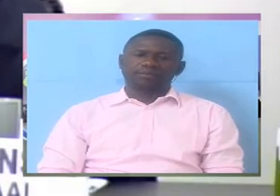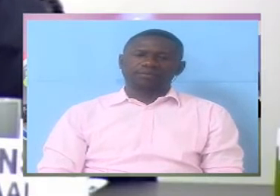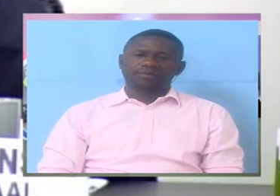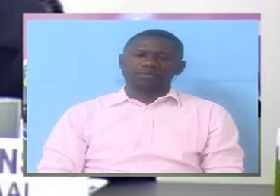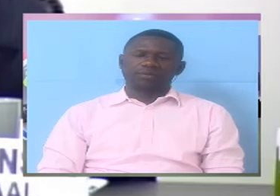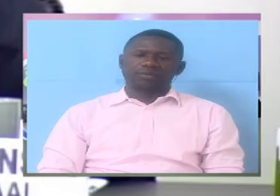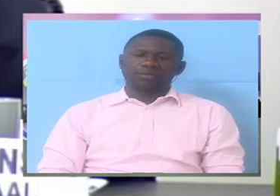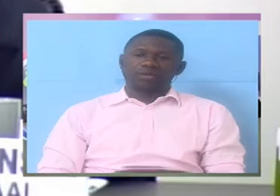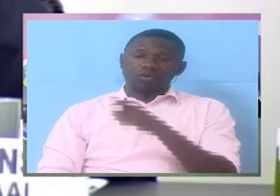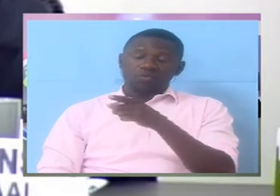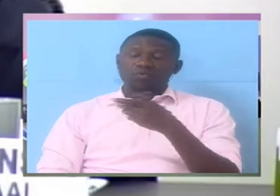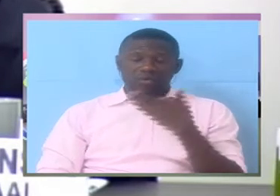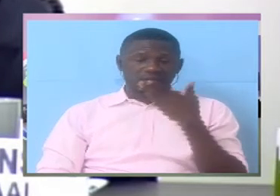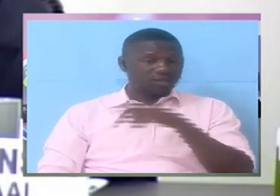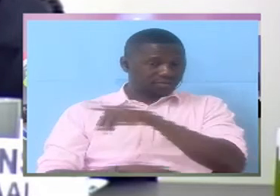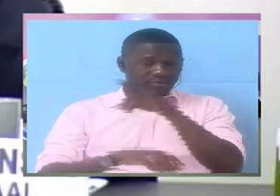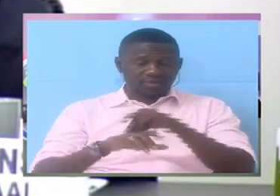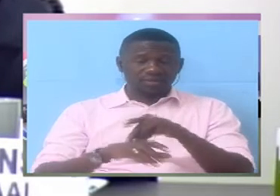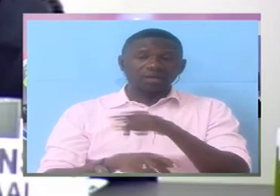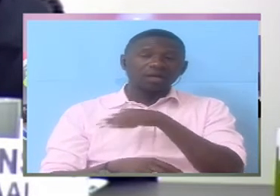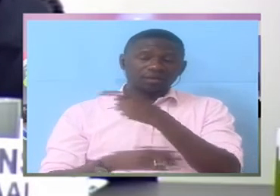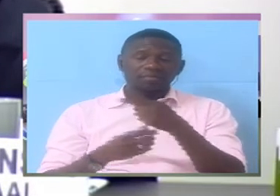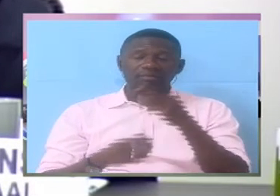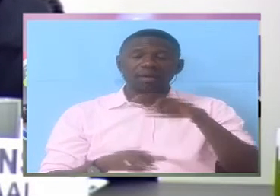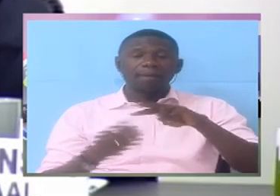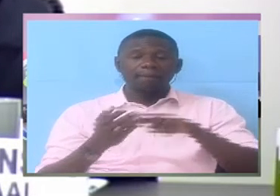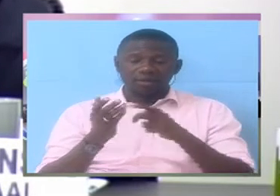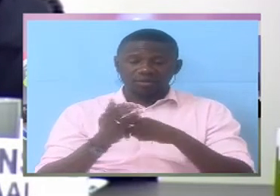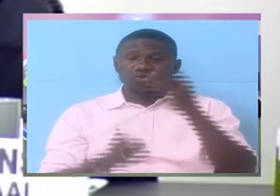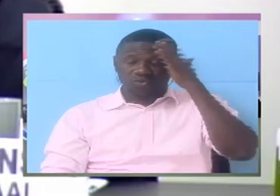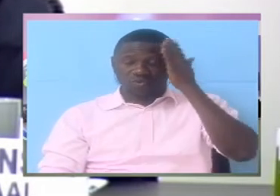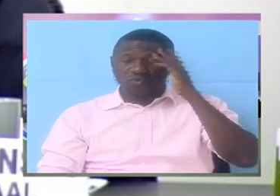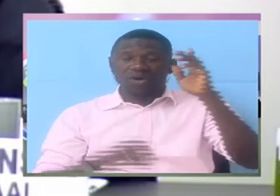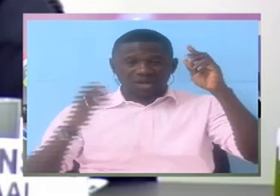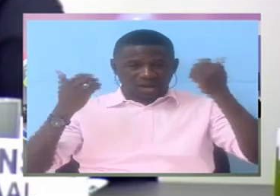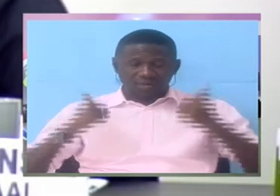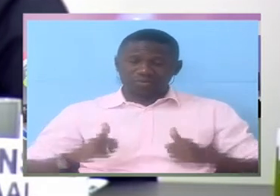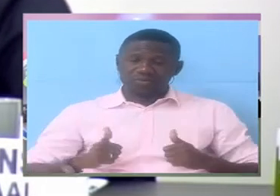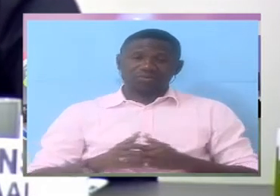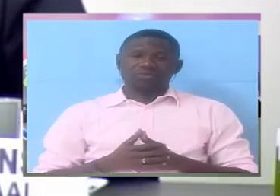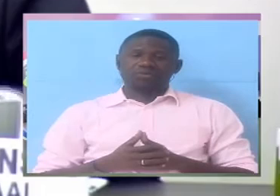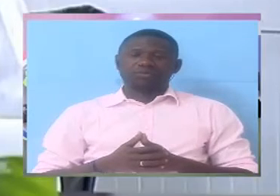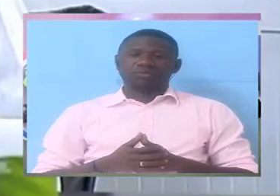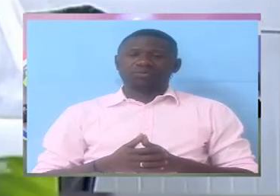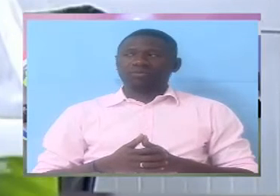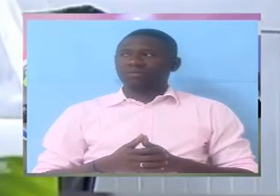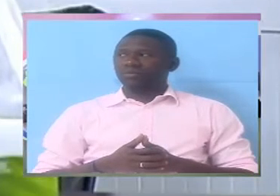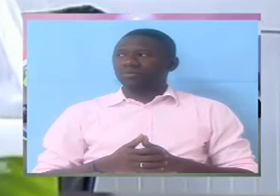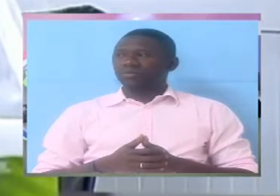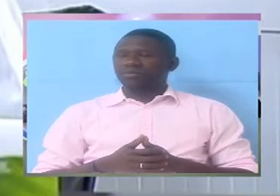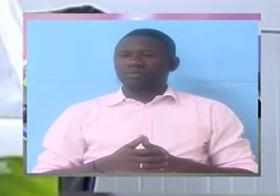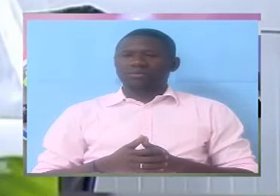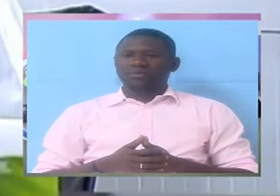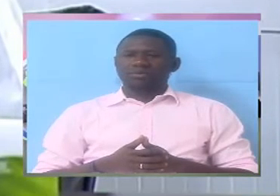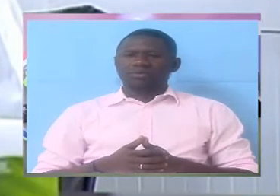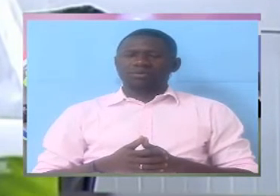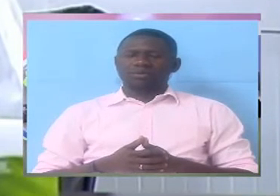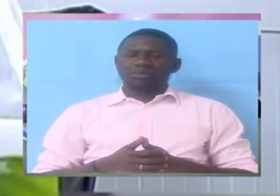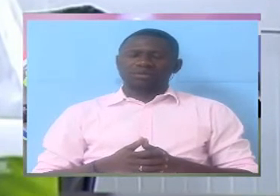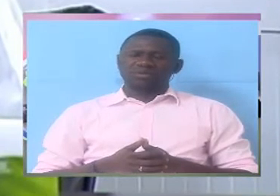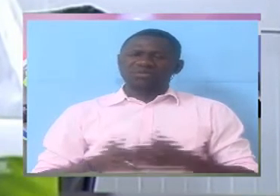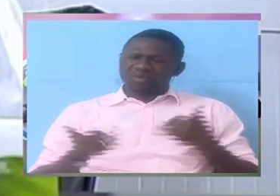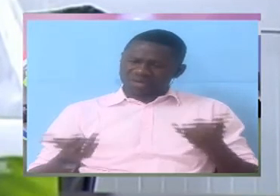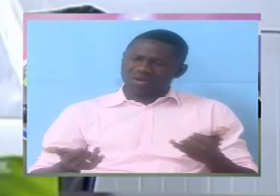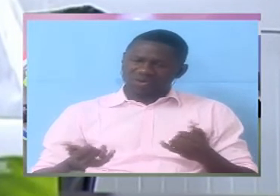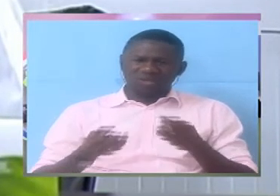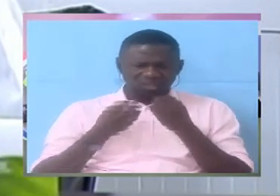so you knew what happened. Okay, so tell us who was beating him. Tell us the truth. Yeah,